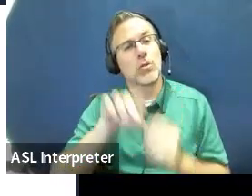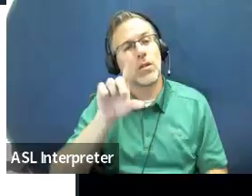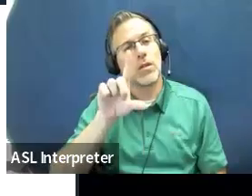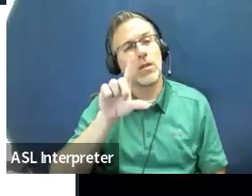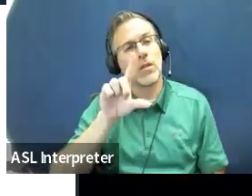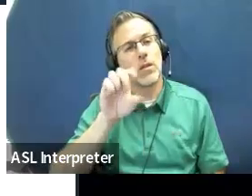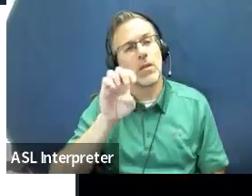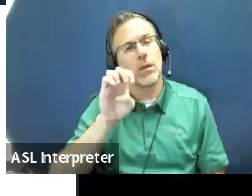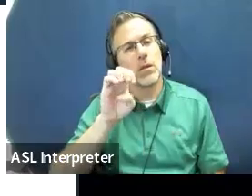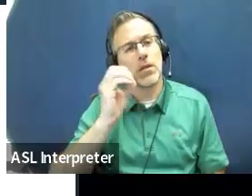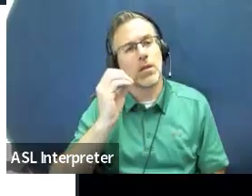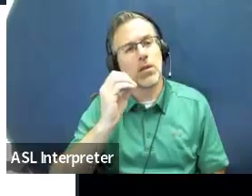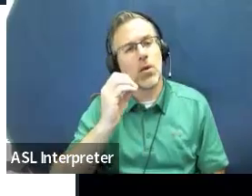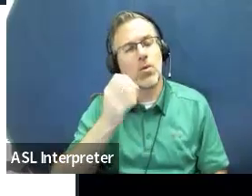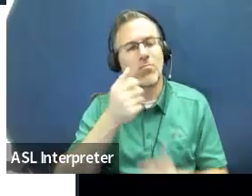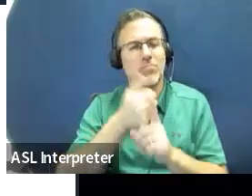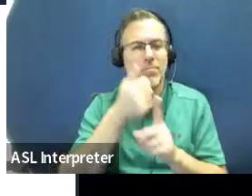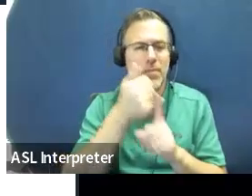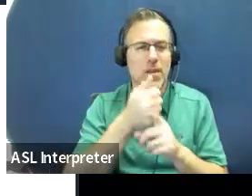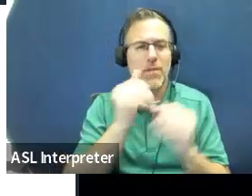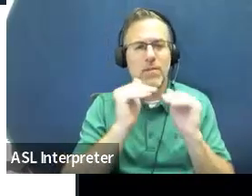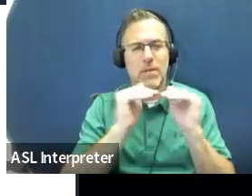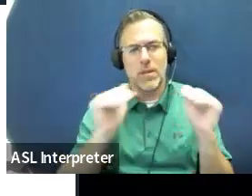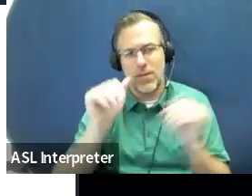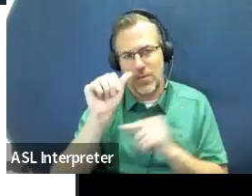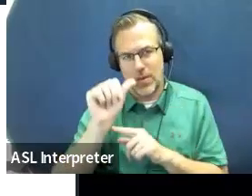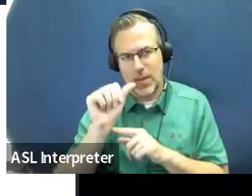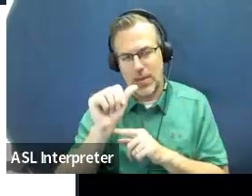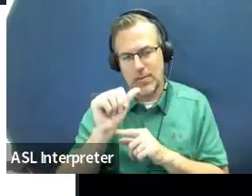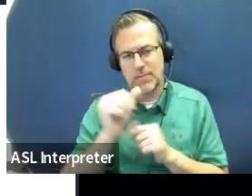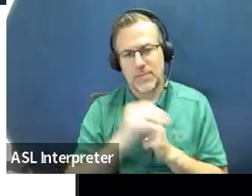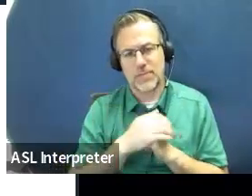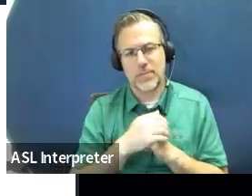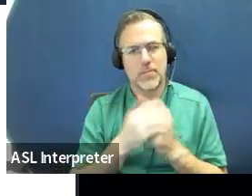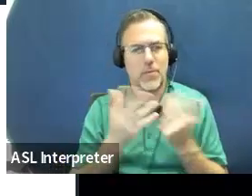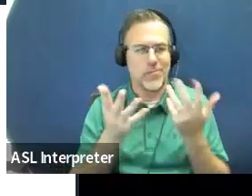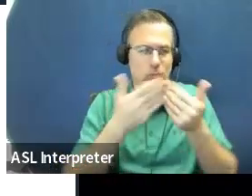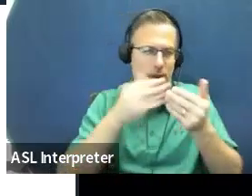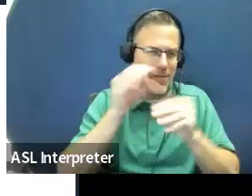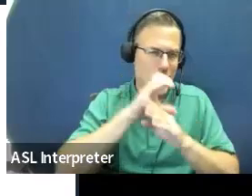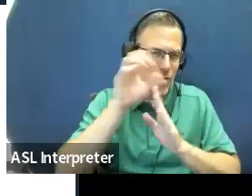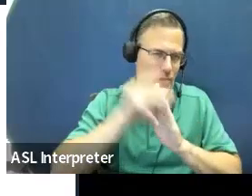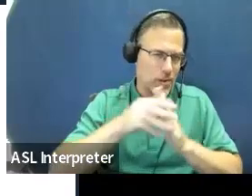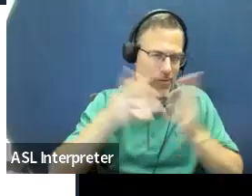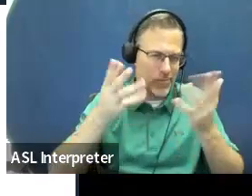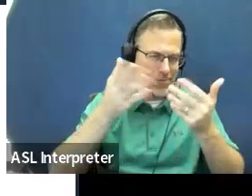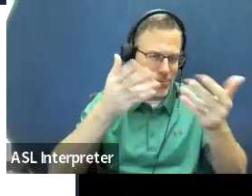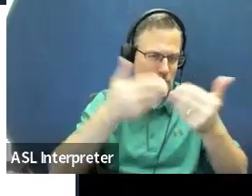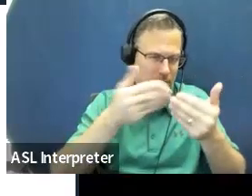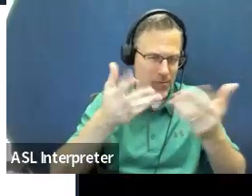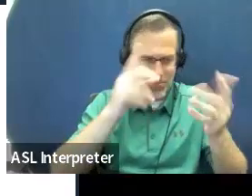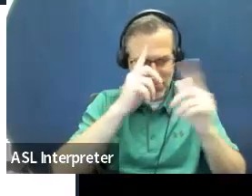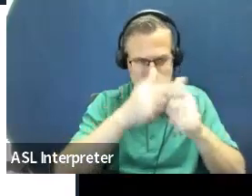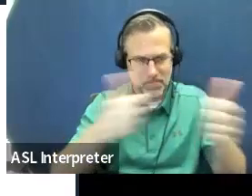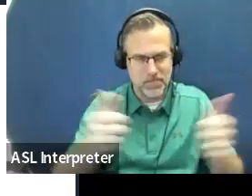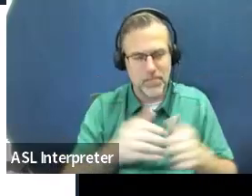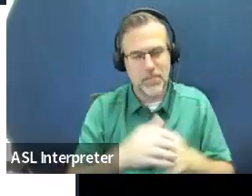level A in the pretend reading curriculum, but whatever curriculum you're using.